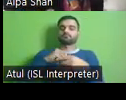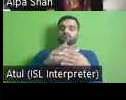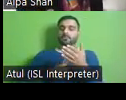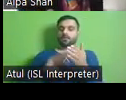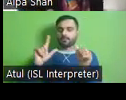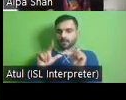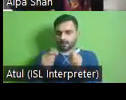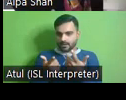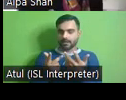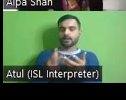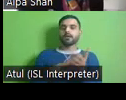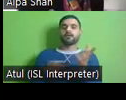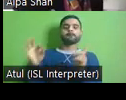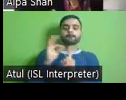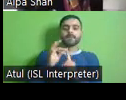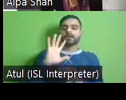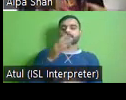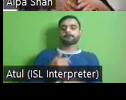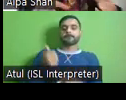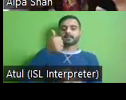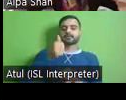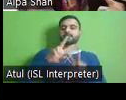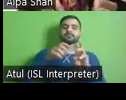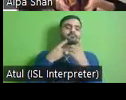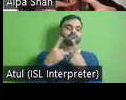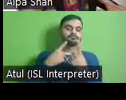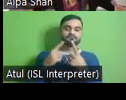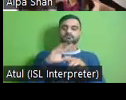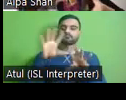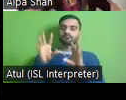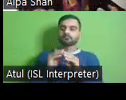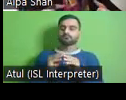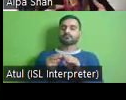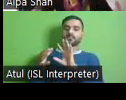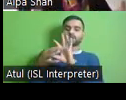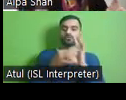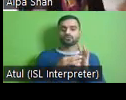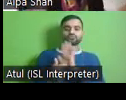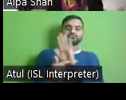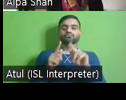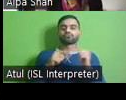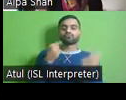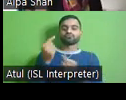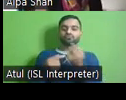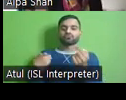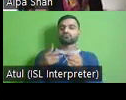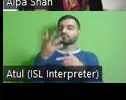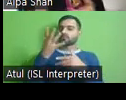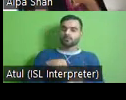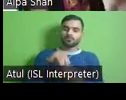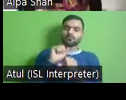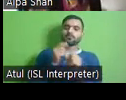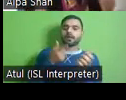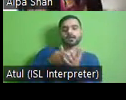or MPs or even the panchayat heads. I'm talking about like the forms of political organization which existed within